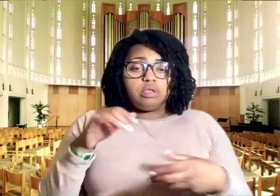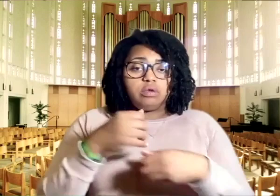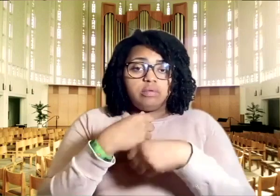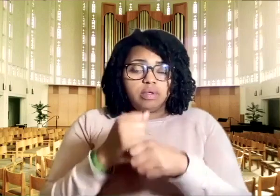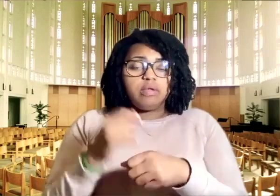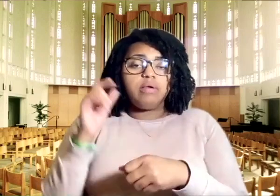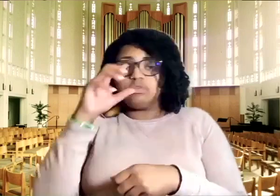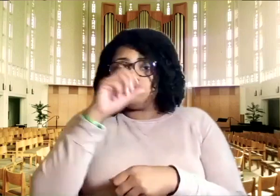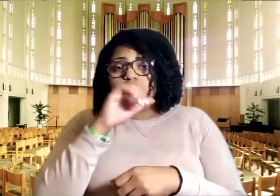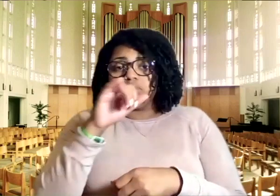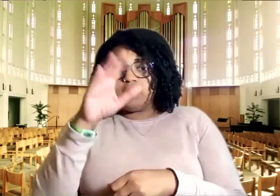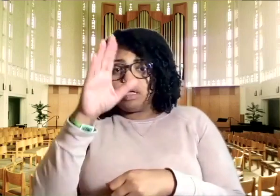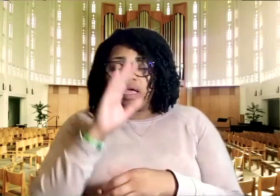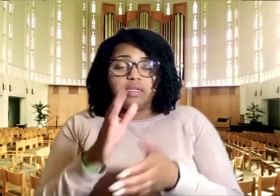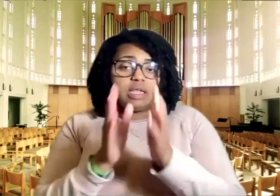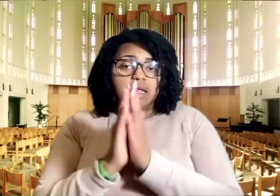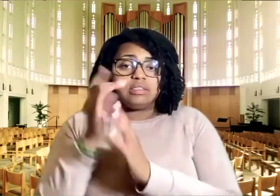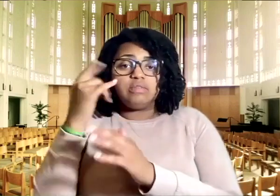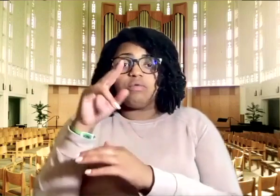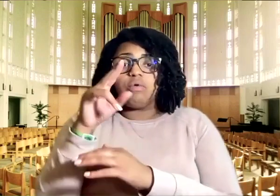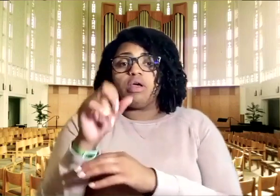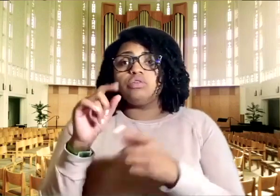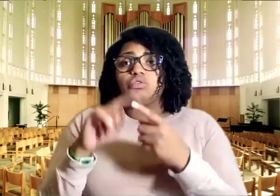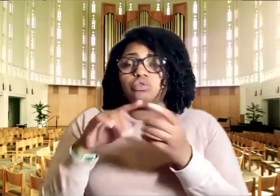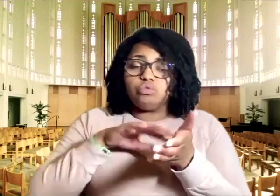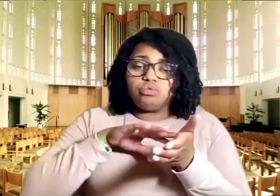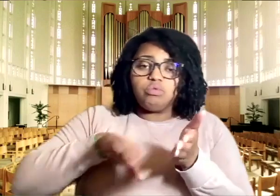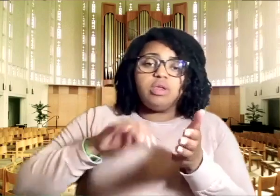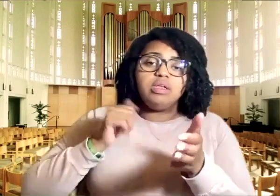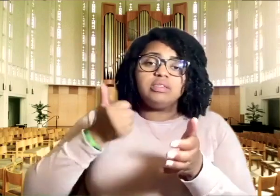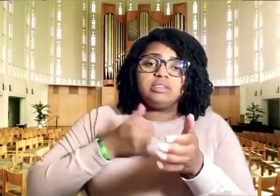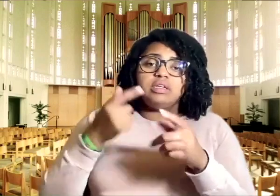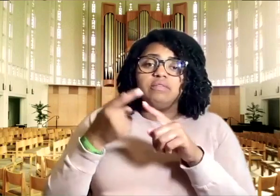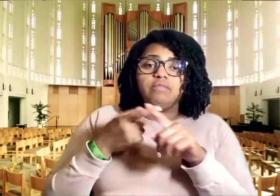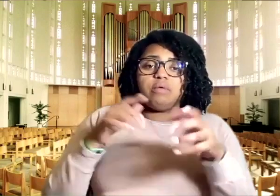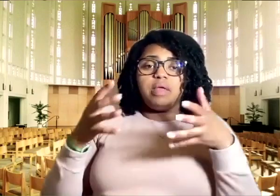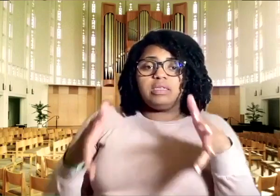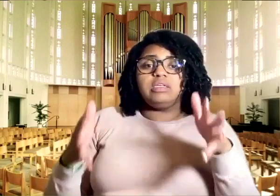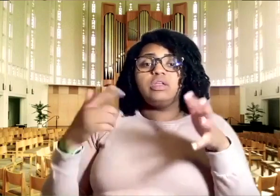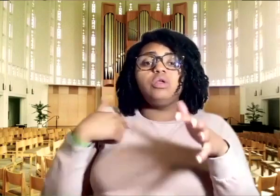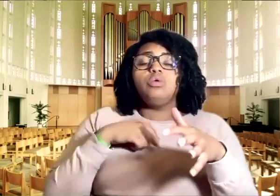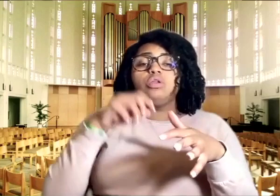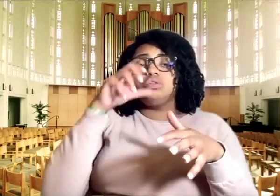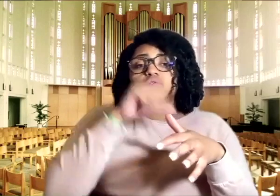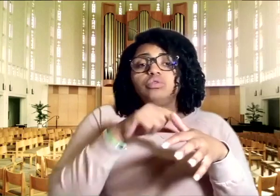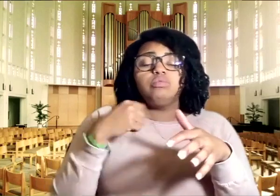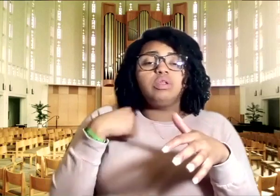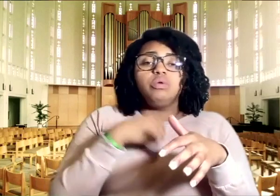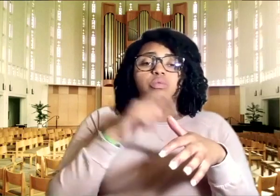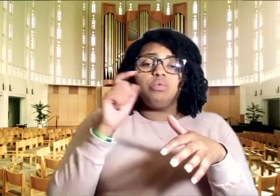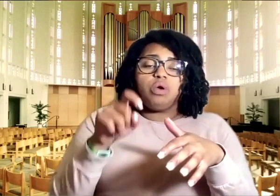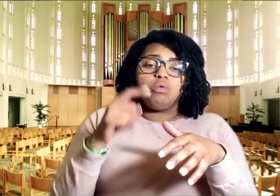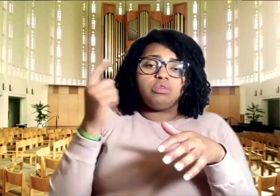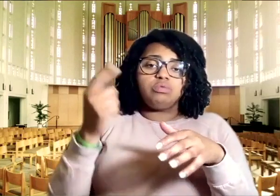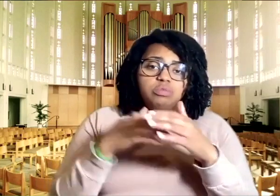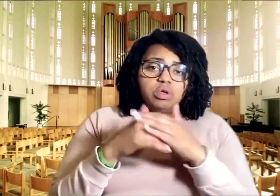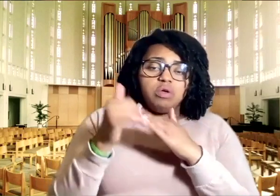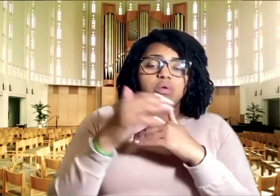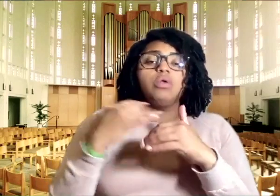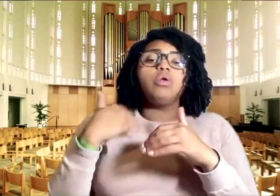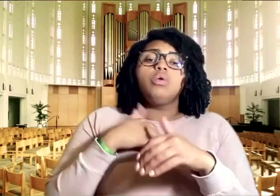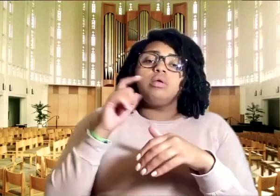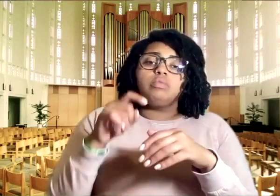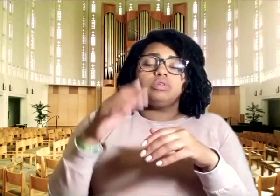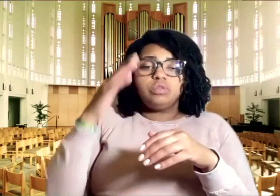to rid ourselves of anxiety. We assume that we are always supposed to be comfortable, but we must know that God